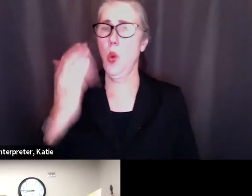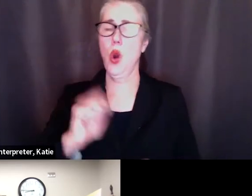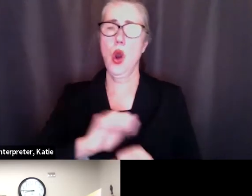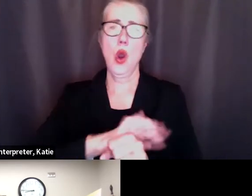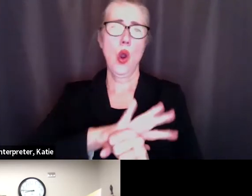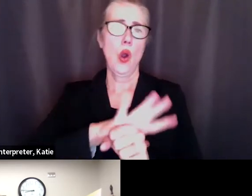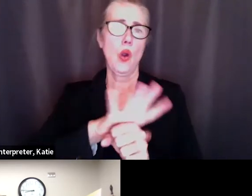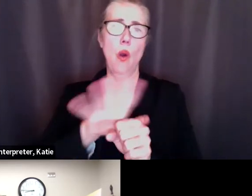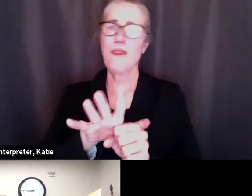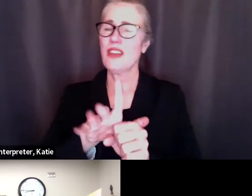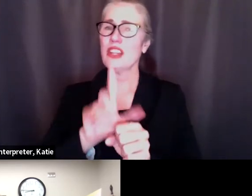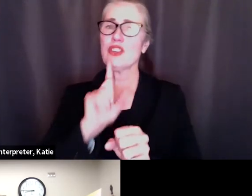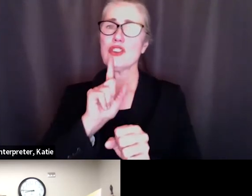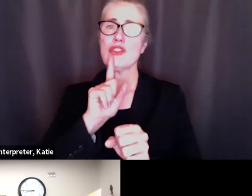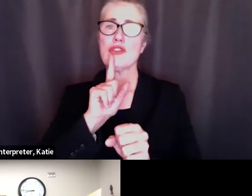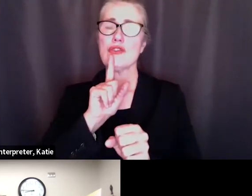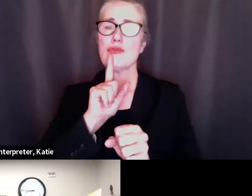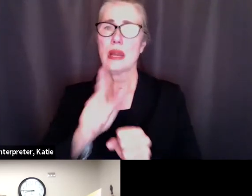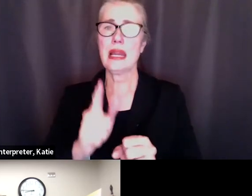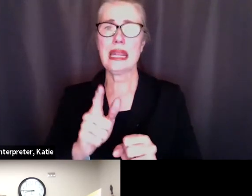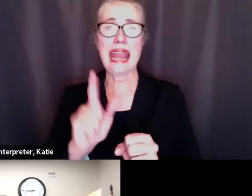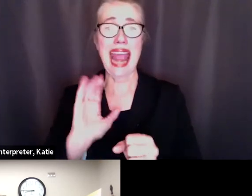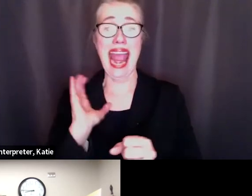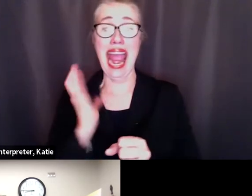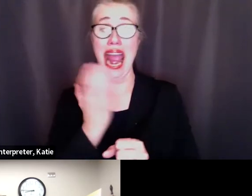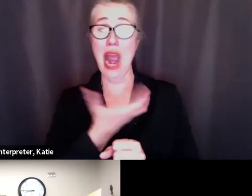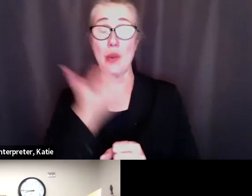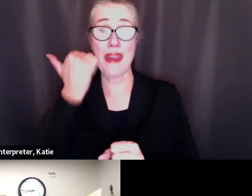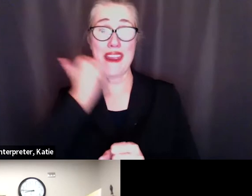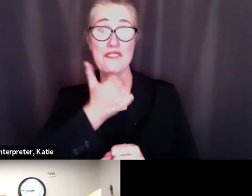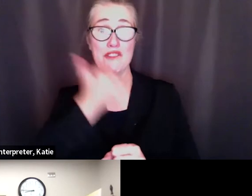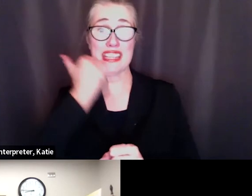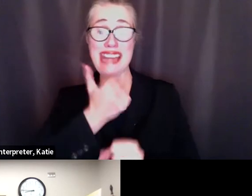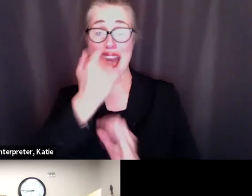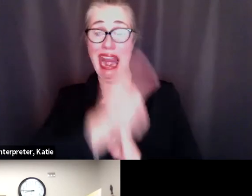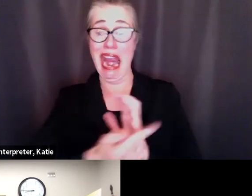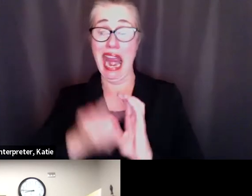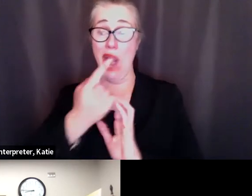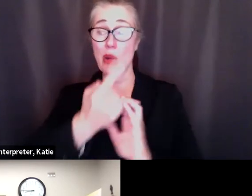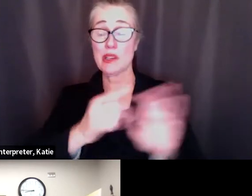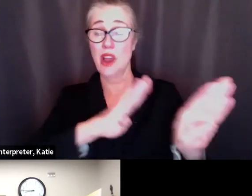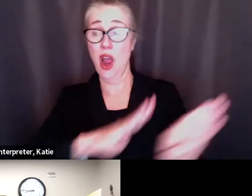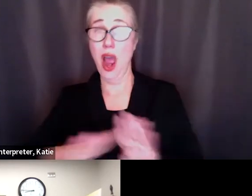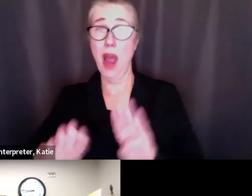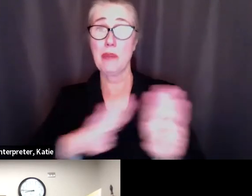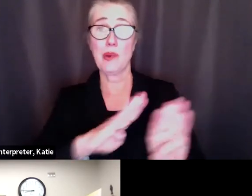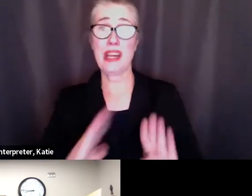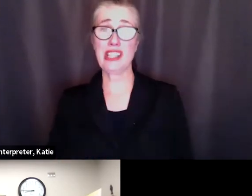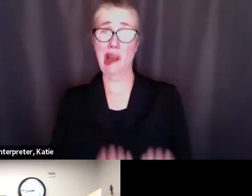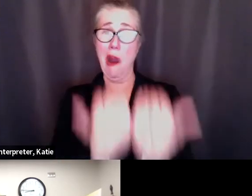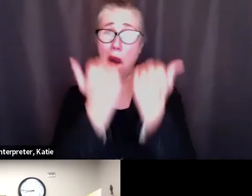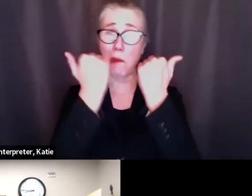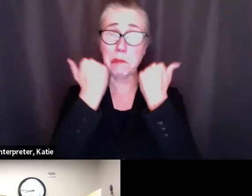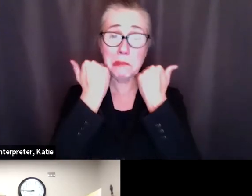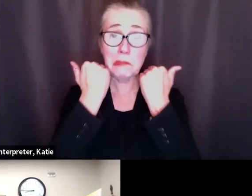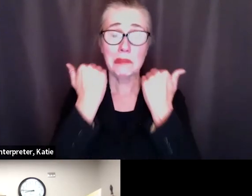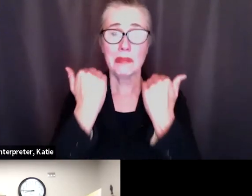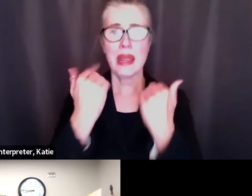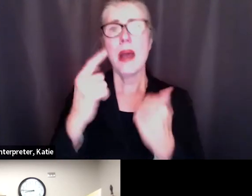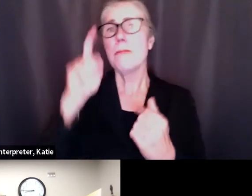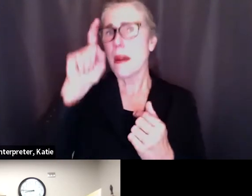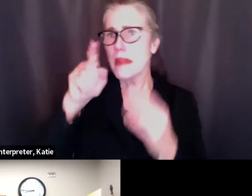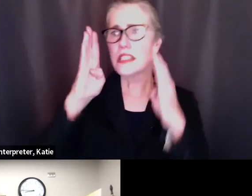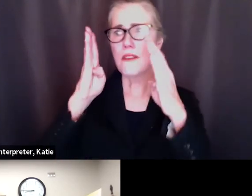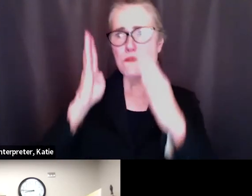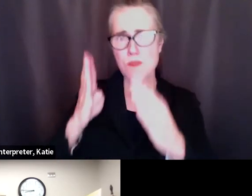our daily operations and at the same time we have to keep focus on what we are here as